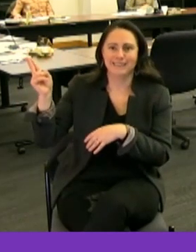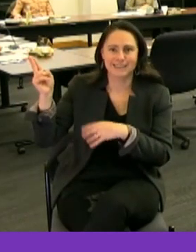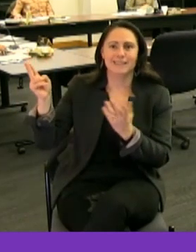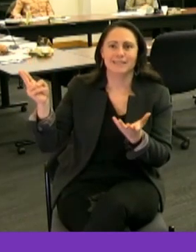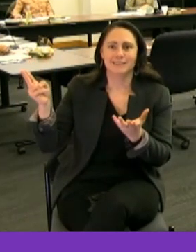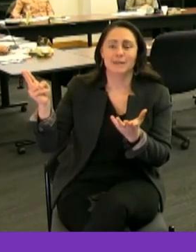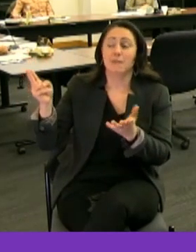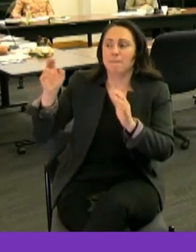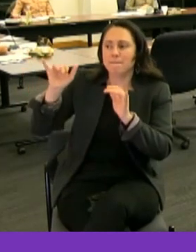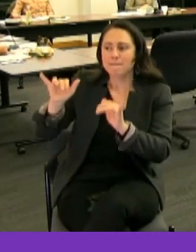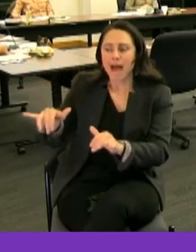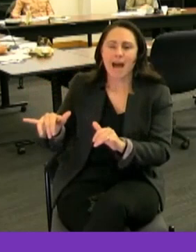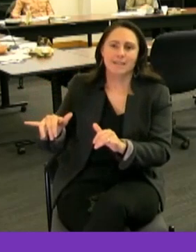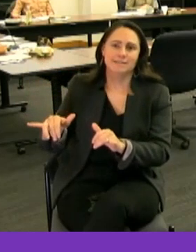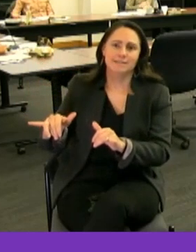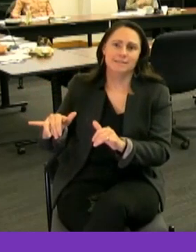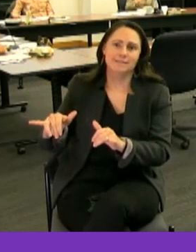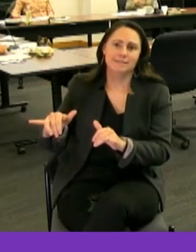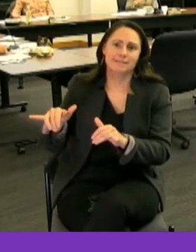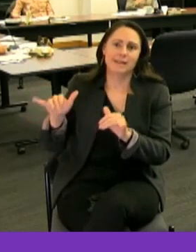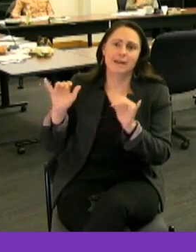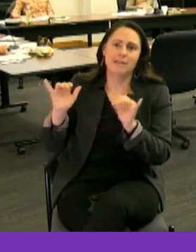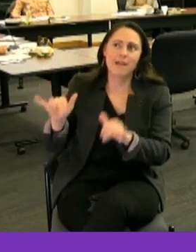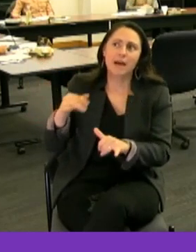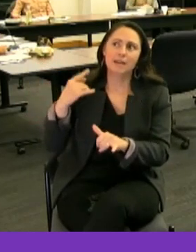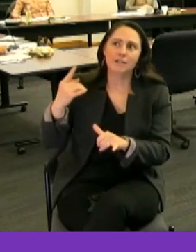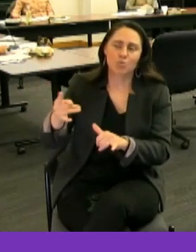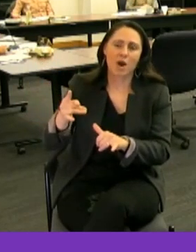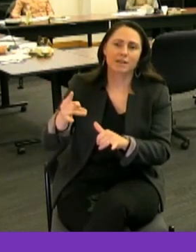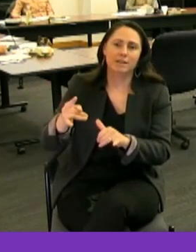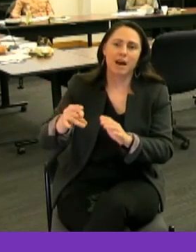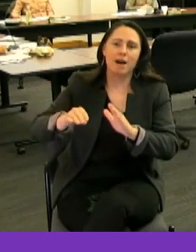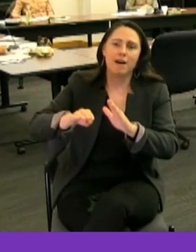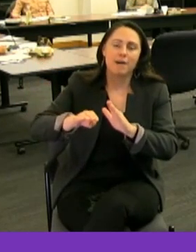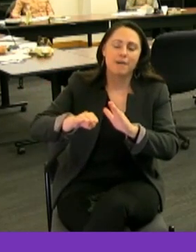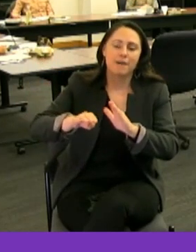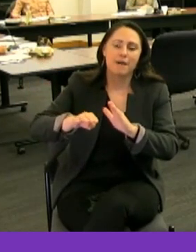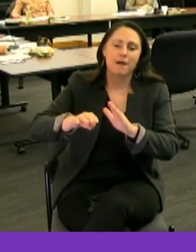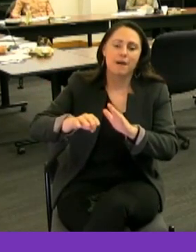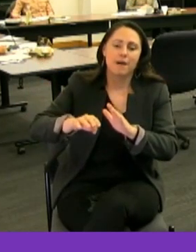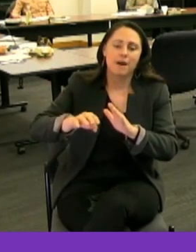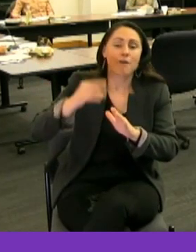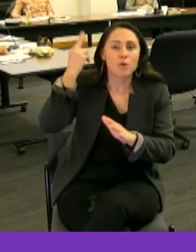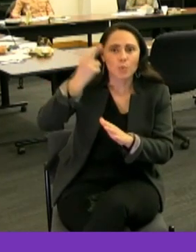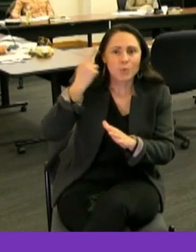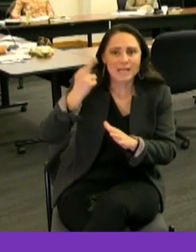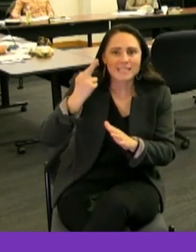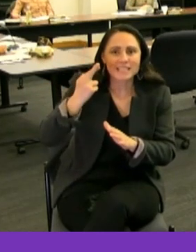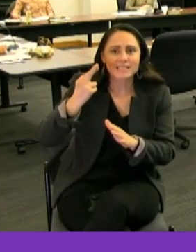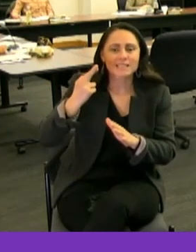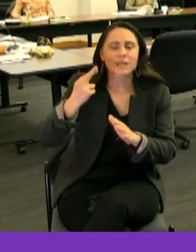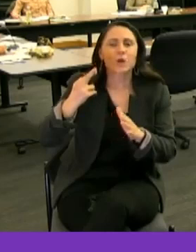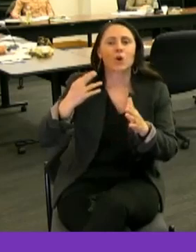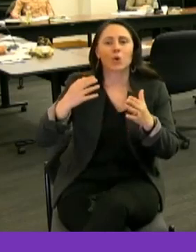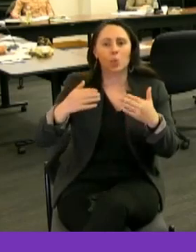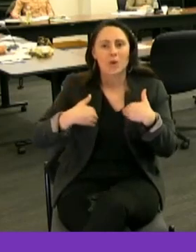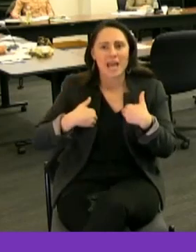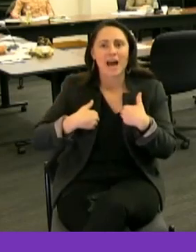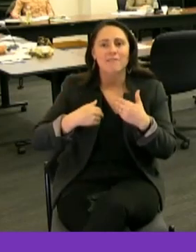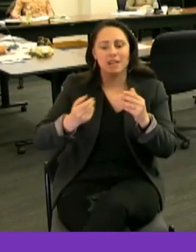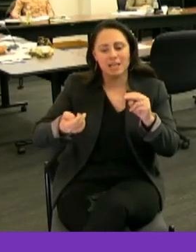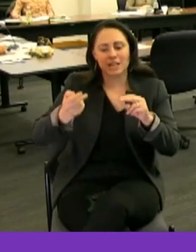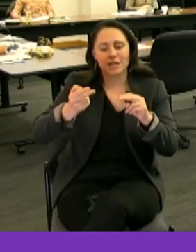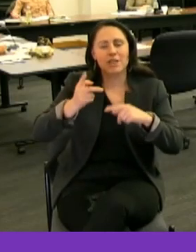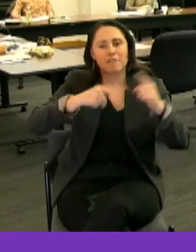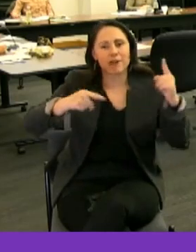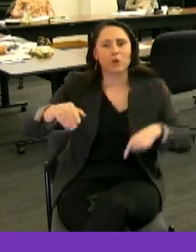into play. And that is one of the foundation considerations that we have when we looked at the cost for the tuition and the